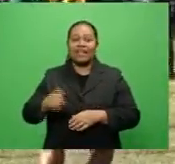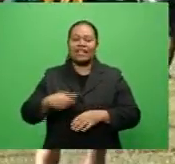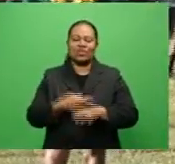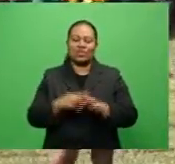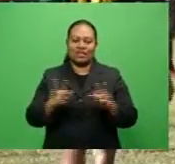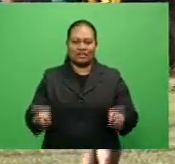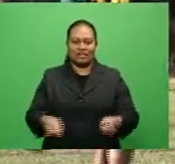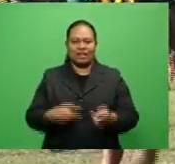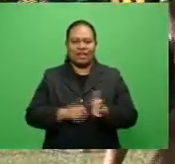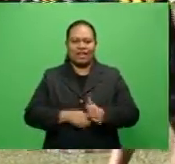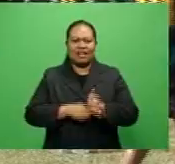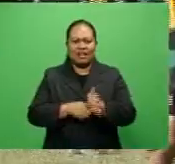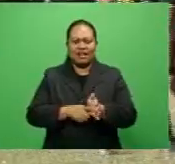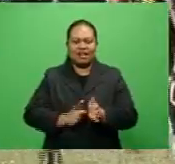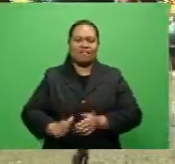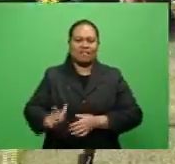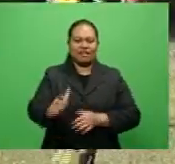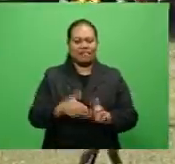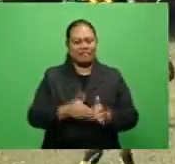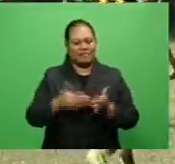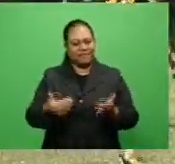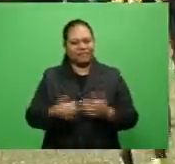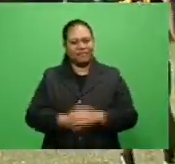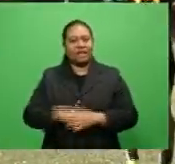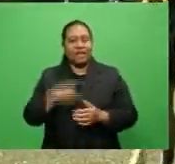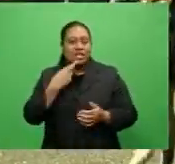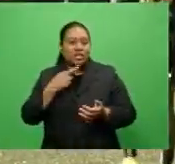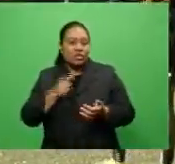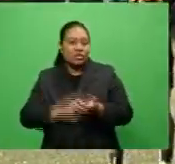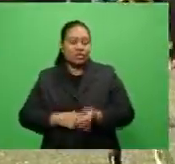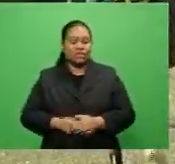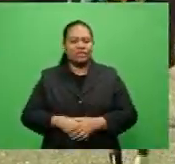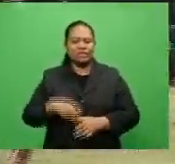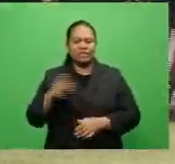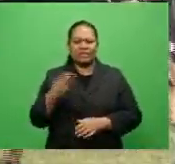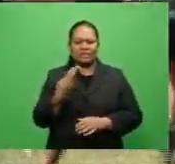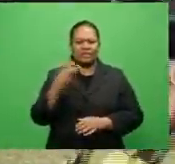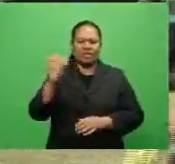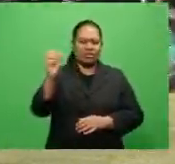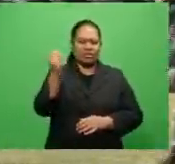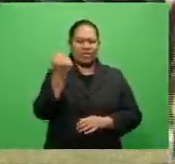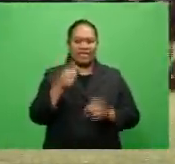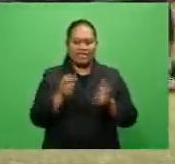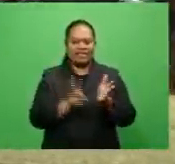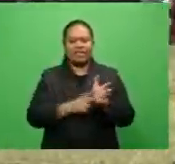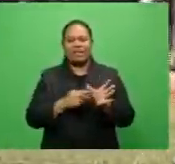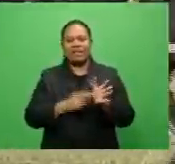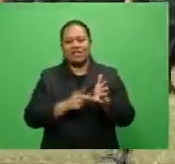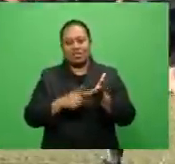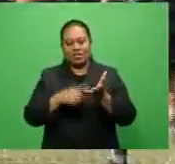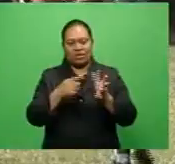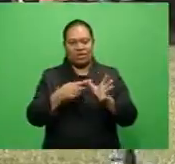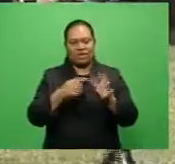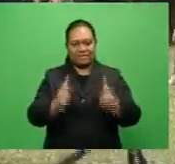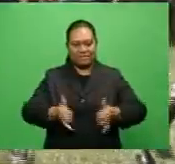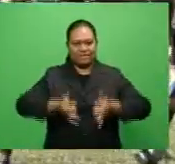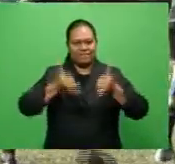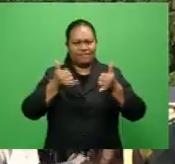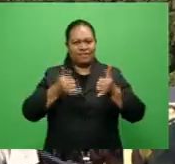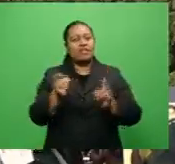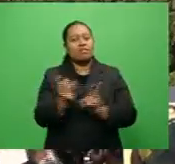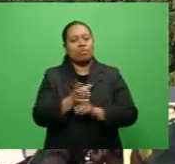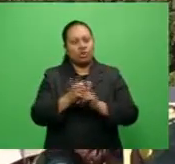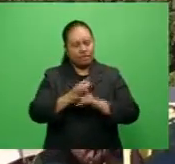The Overlau rugby side, which has recorded its 3rd successive win in the Vanua Cup, know the importance of teamwork.